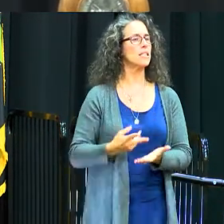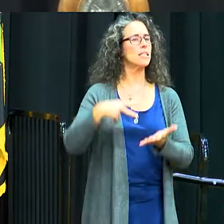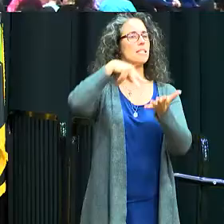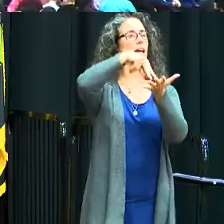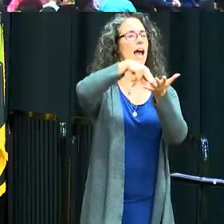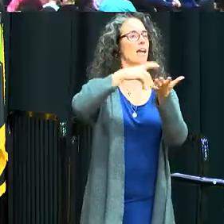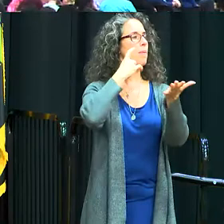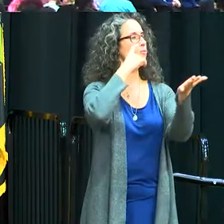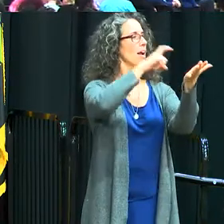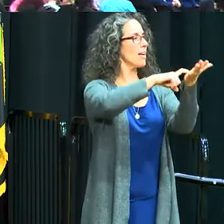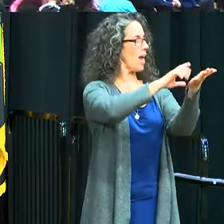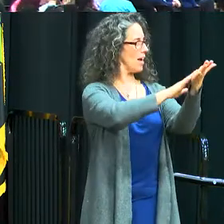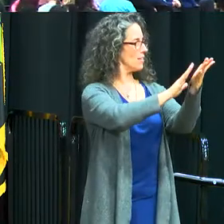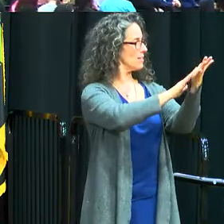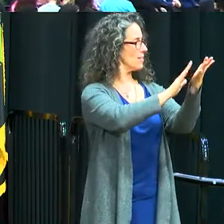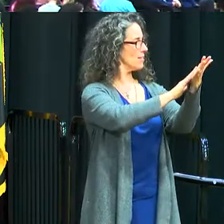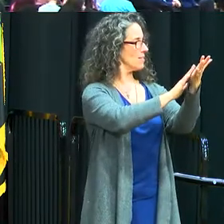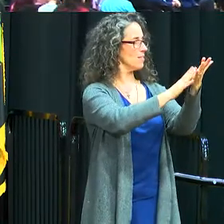recognized.